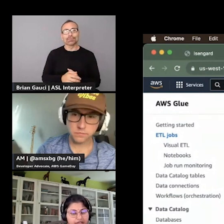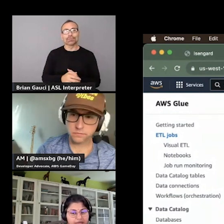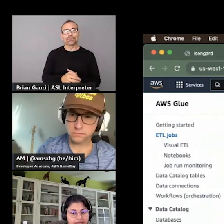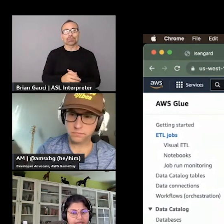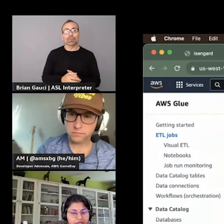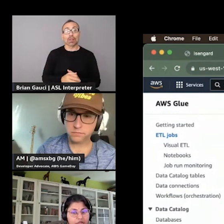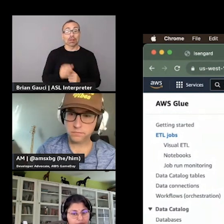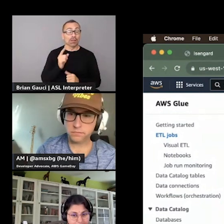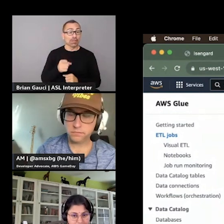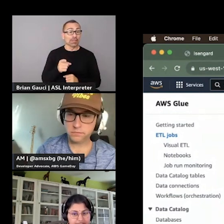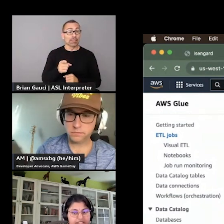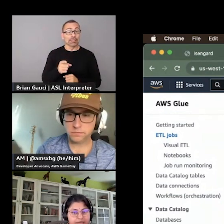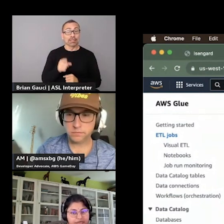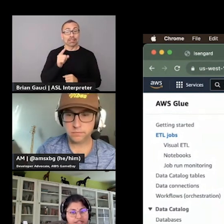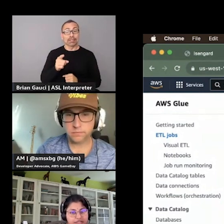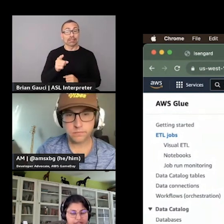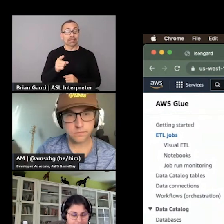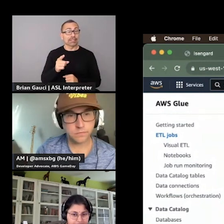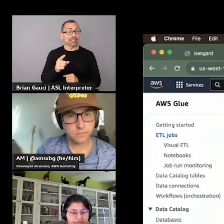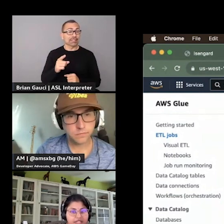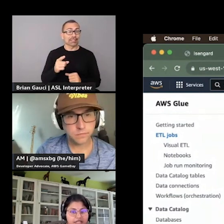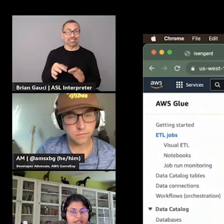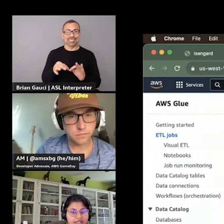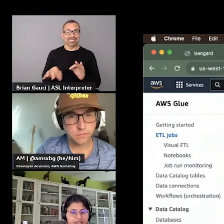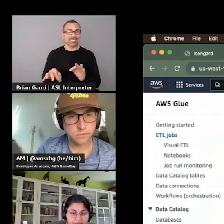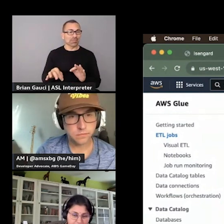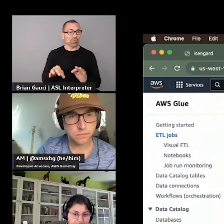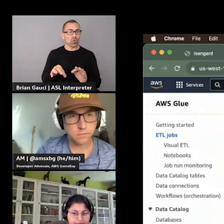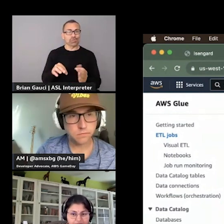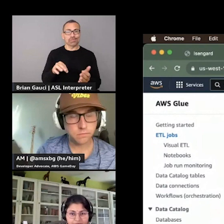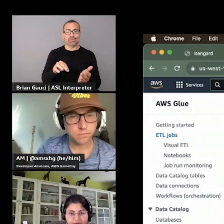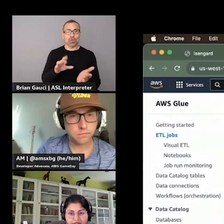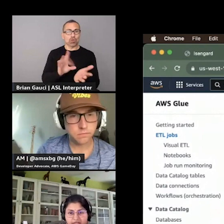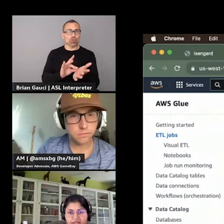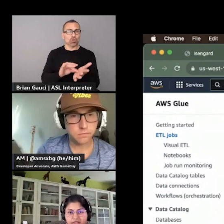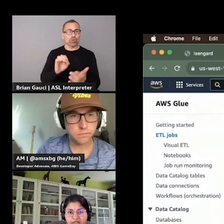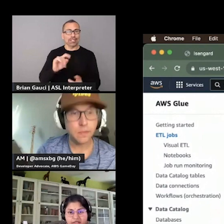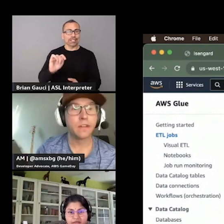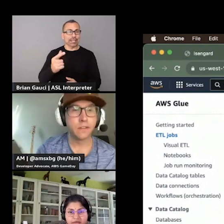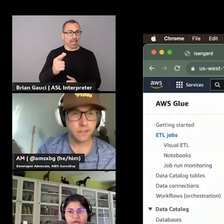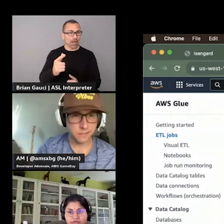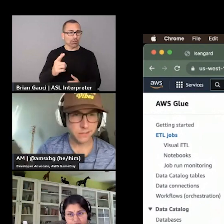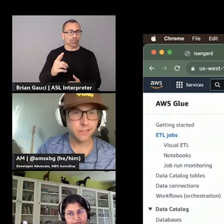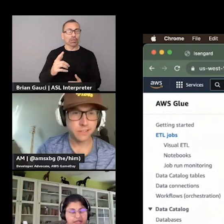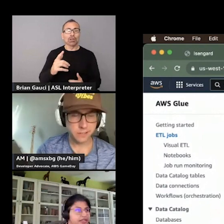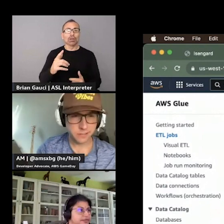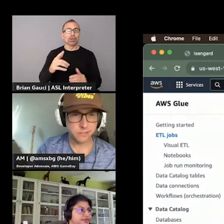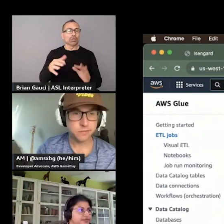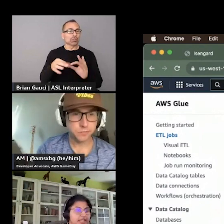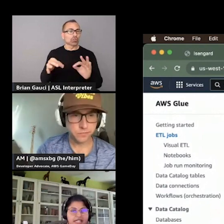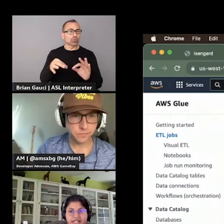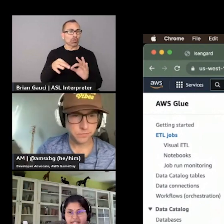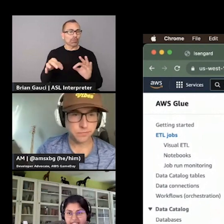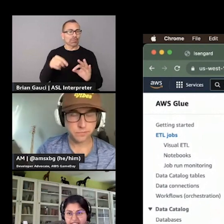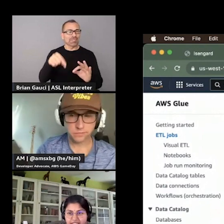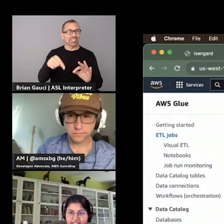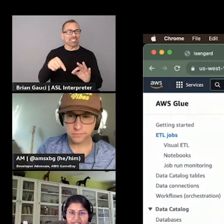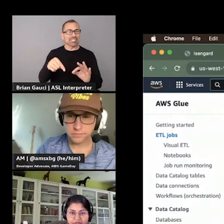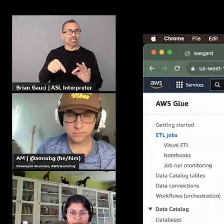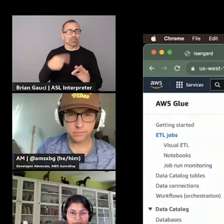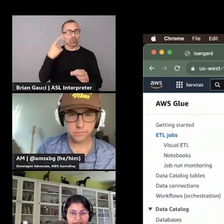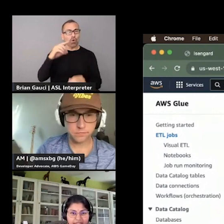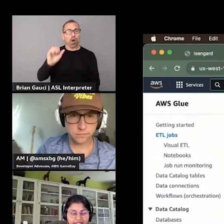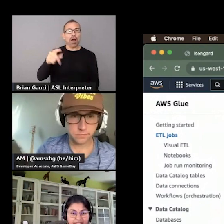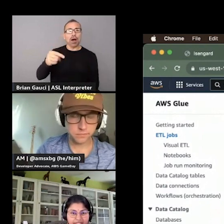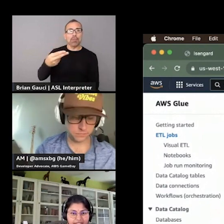simple Glue ETL script, which is Spark, Apache Spark, Glue for Spark. And